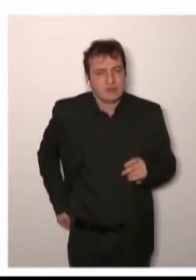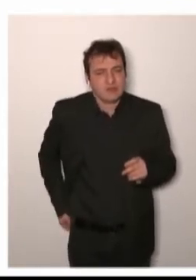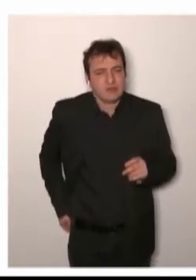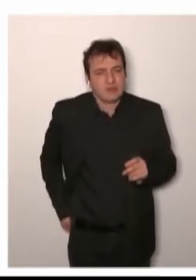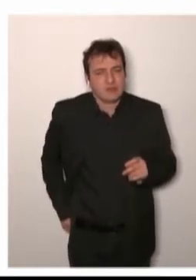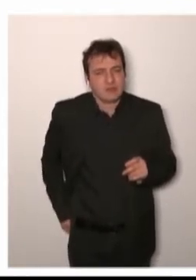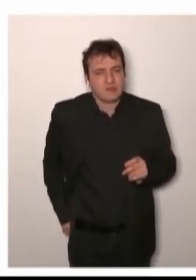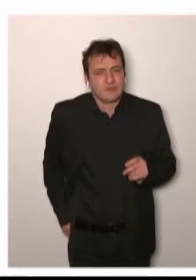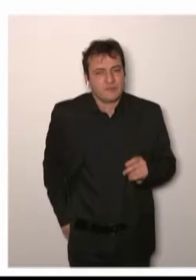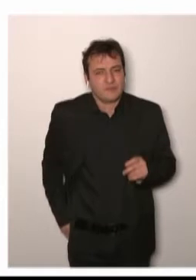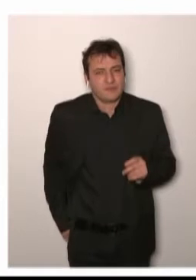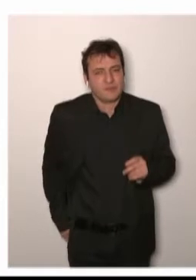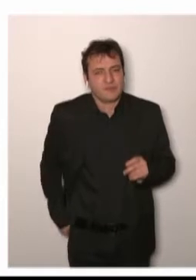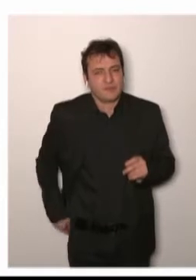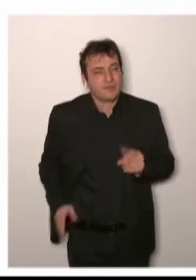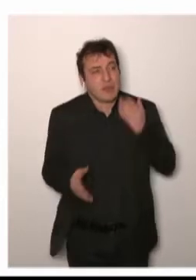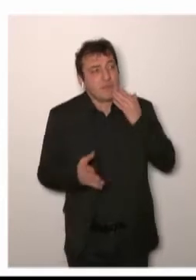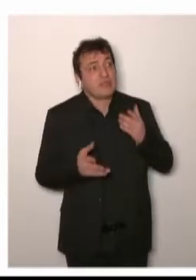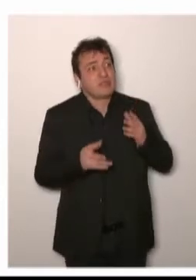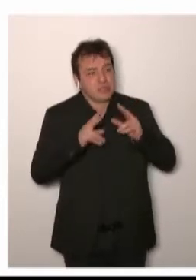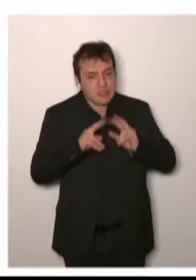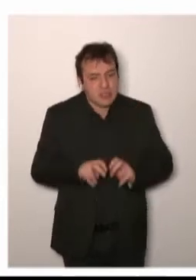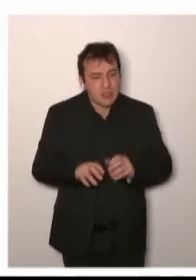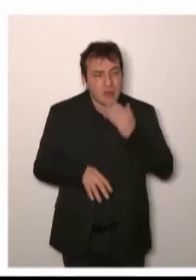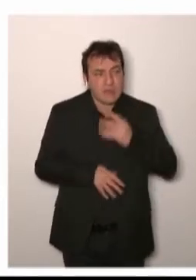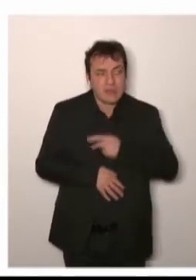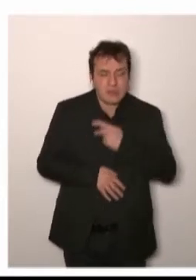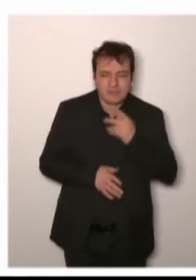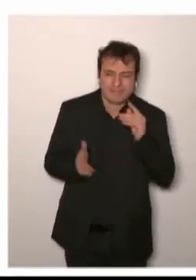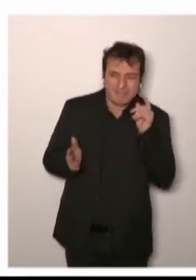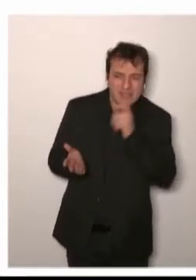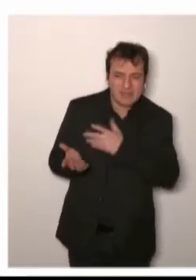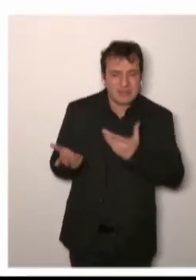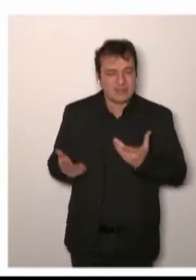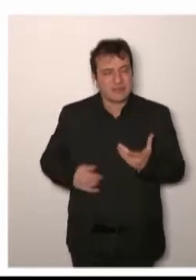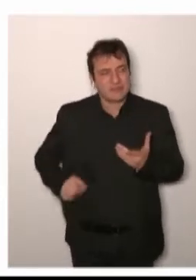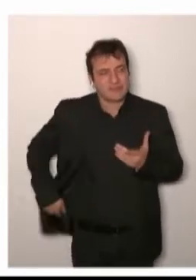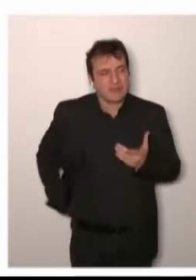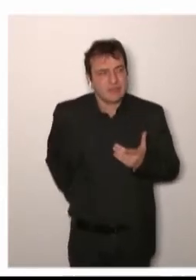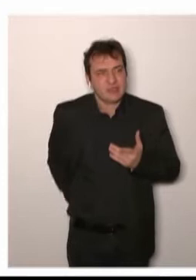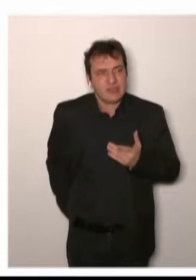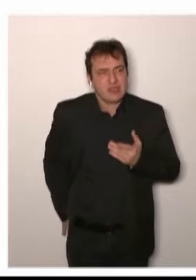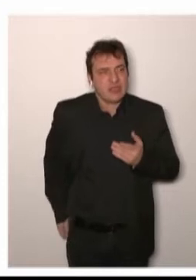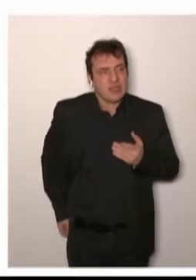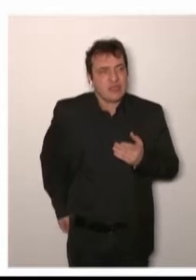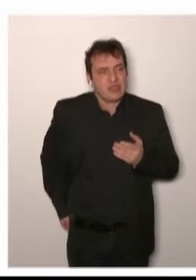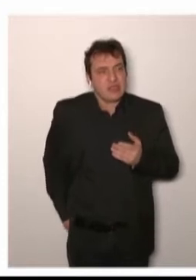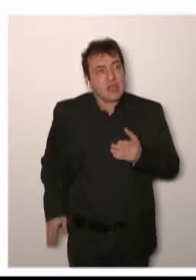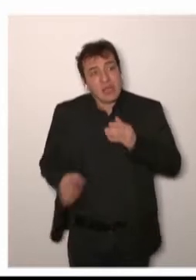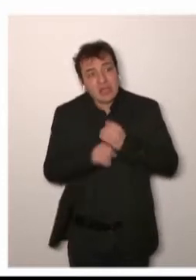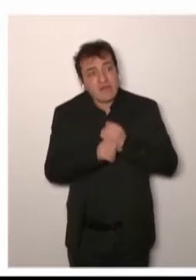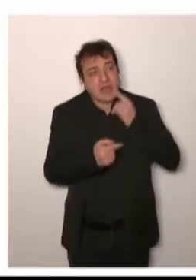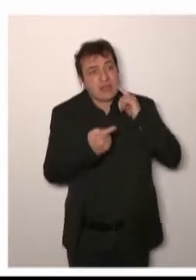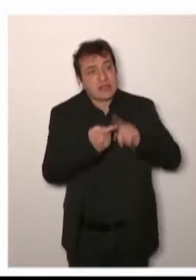or a doctor, actually. What decided you to go in pediatric medicine, and what decided you after that